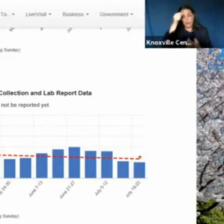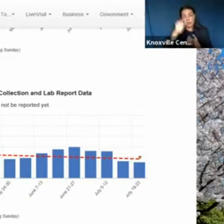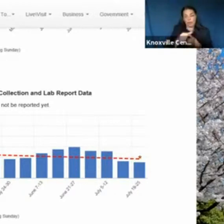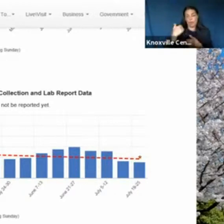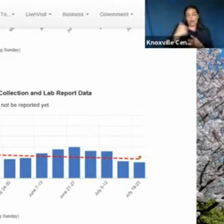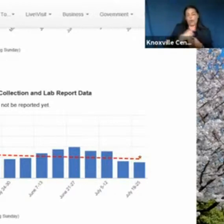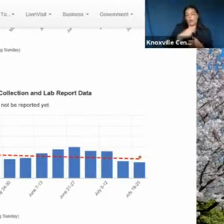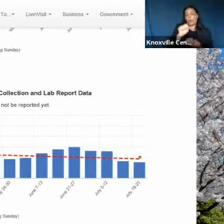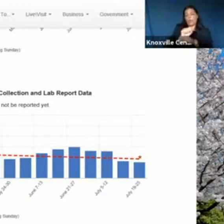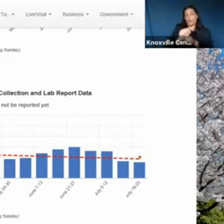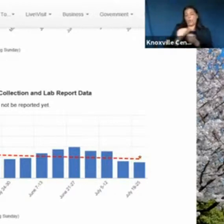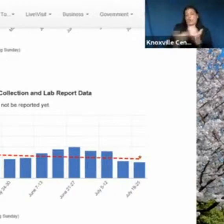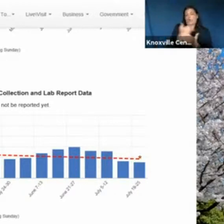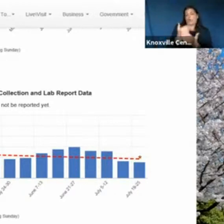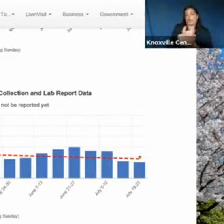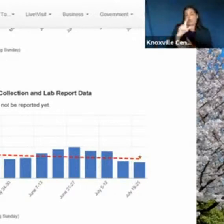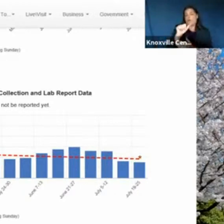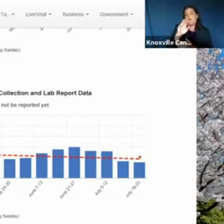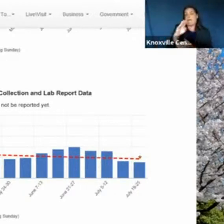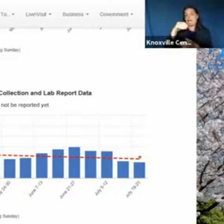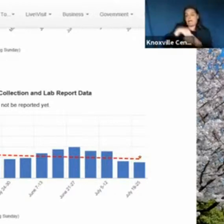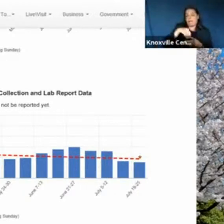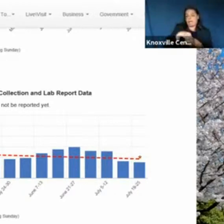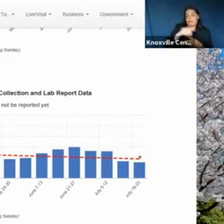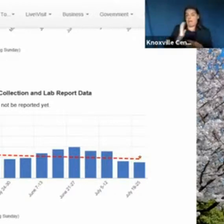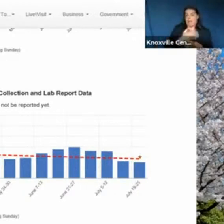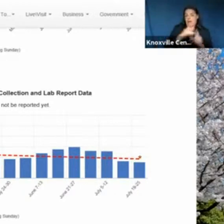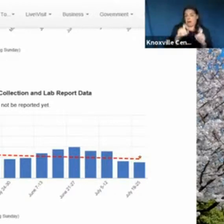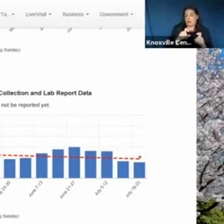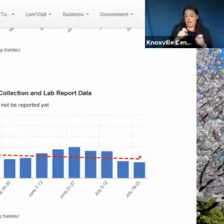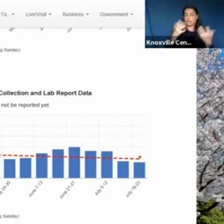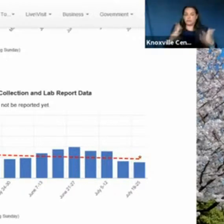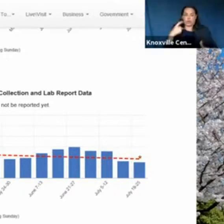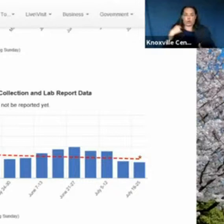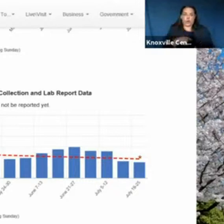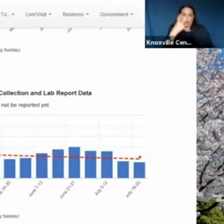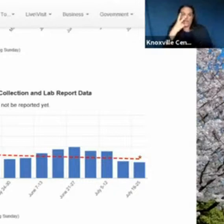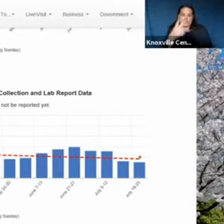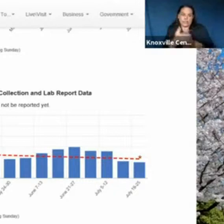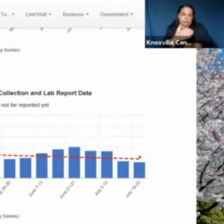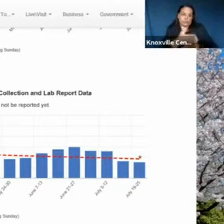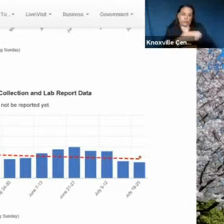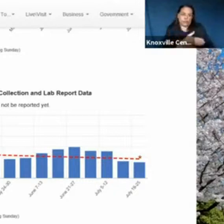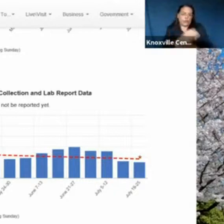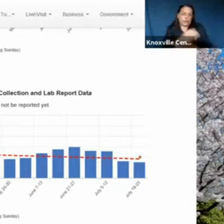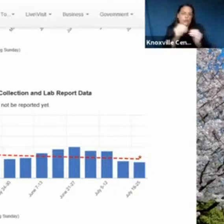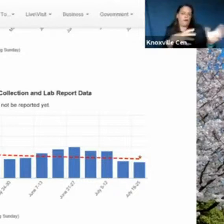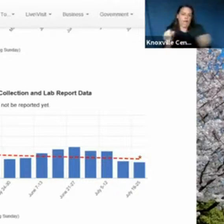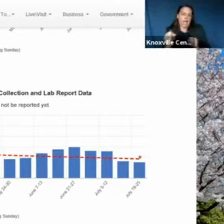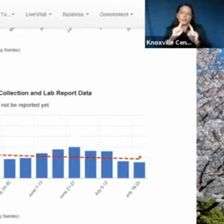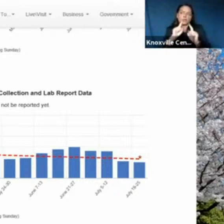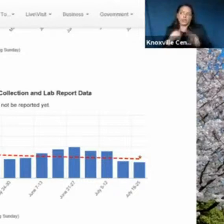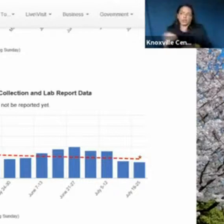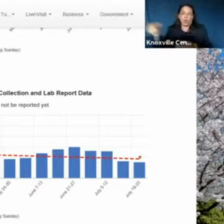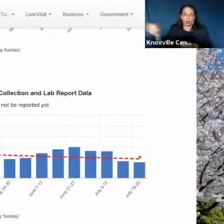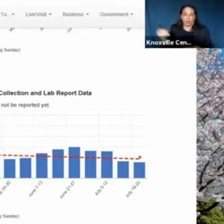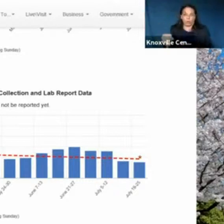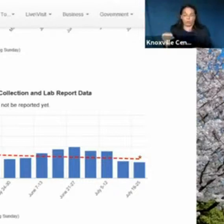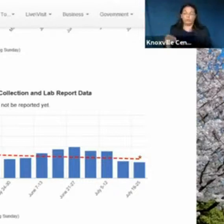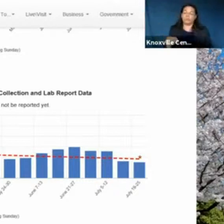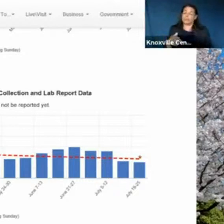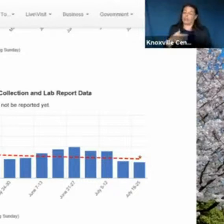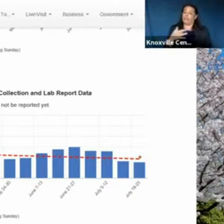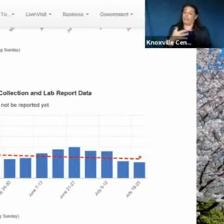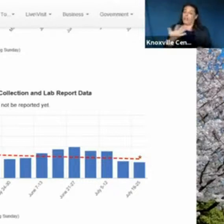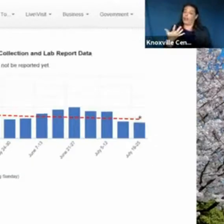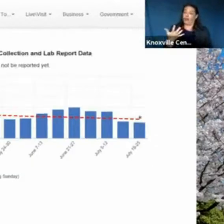vendor from our own internal testing, and are already seeing improvements and getting results much quicker. This is encouraging, and we will continue